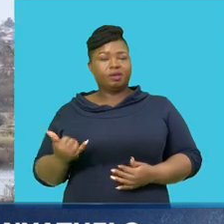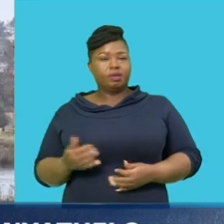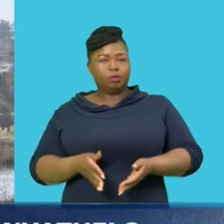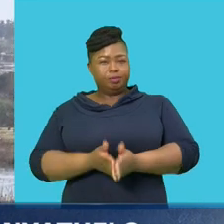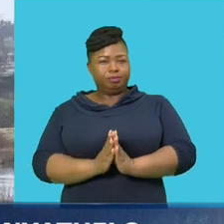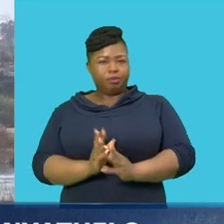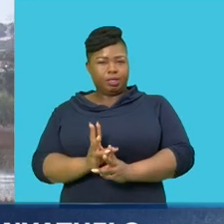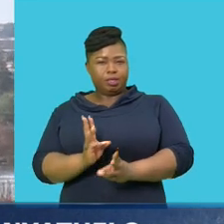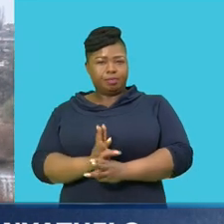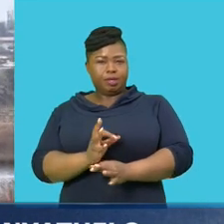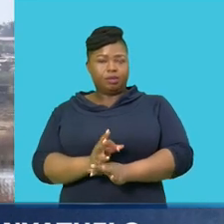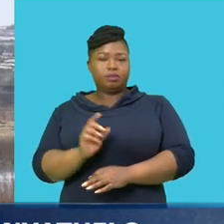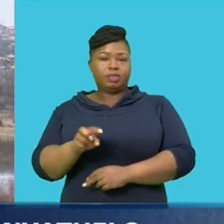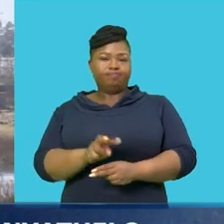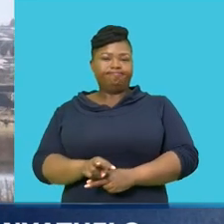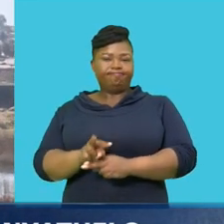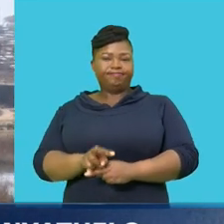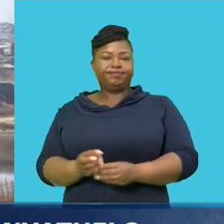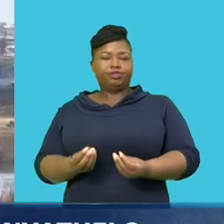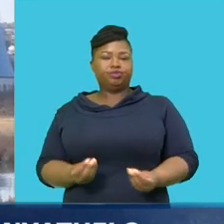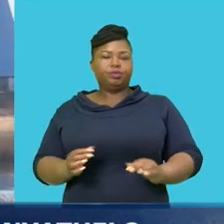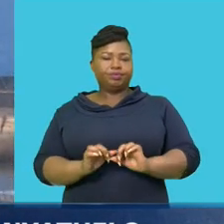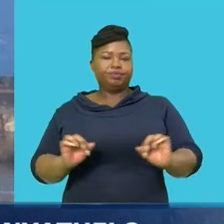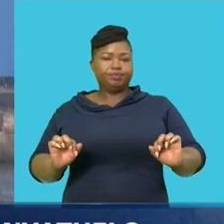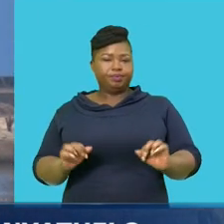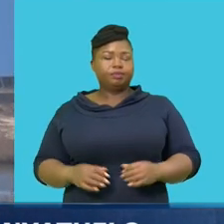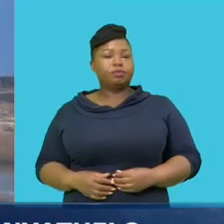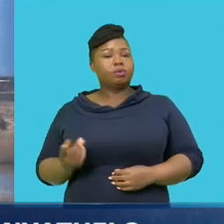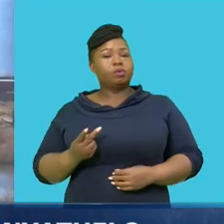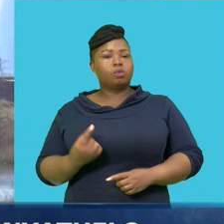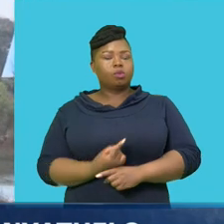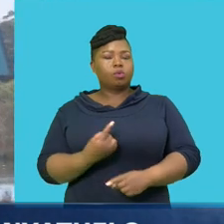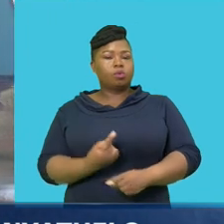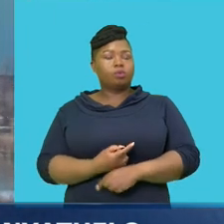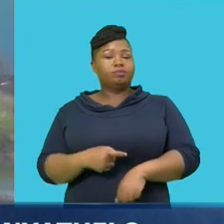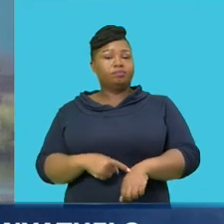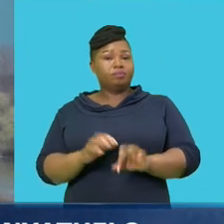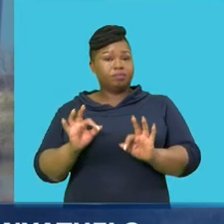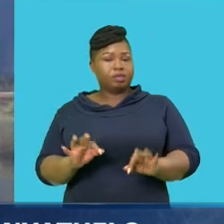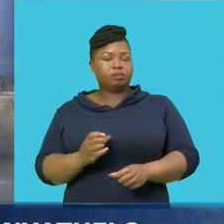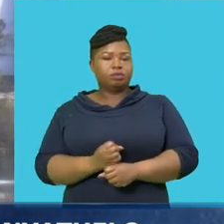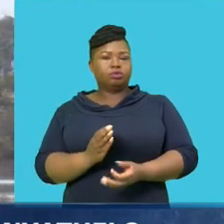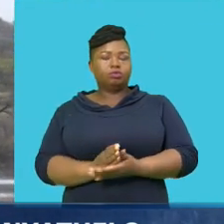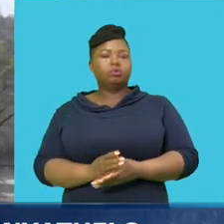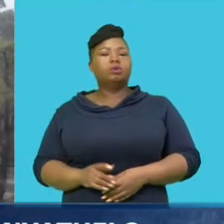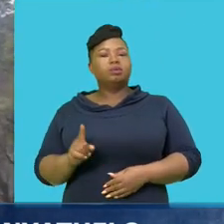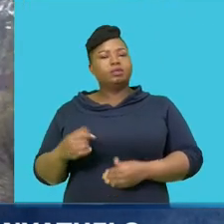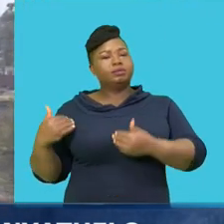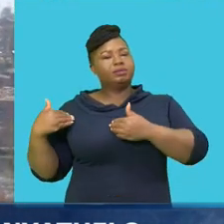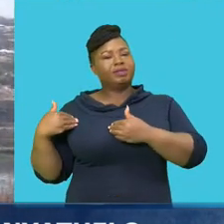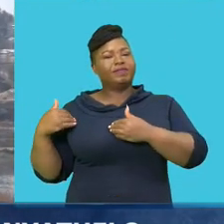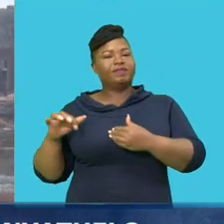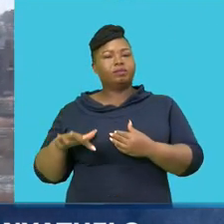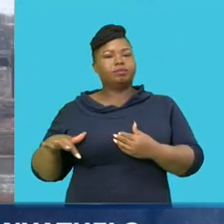elimemelela kubazali ukuba babeke iliso kubantwana babo ngalo lonke ixesha futhi baqinisekise ukuba badlalela